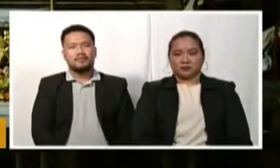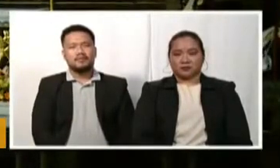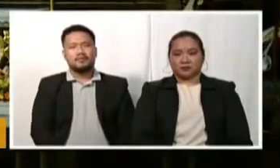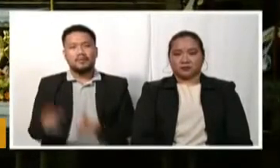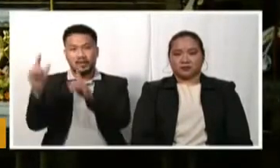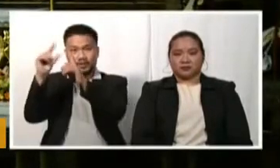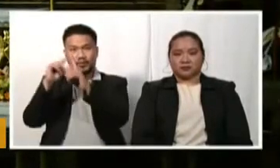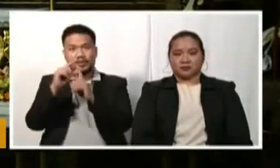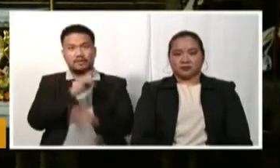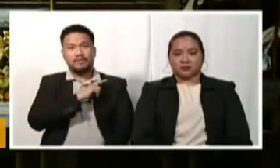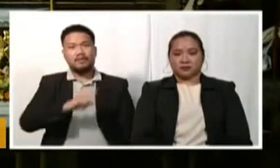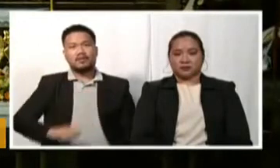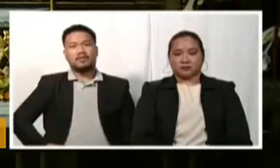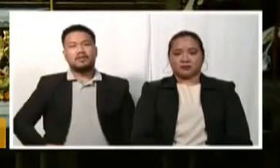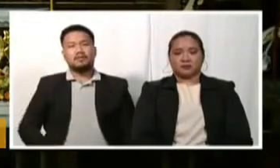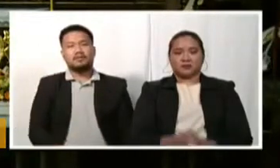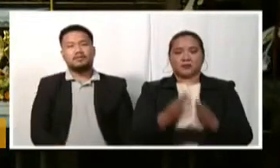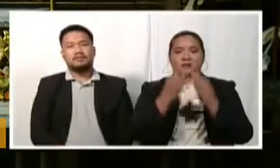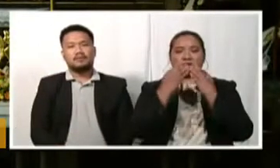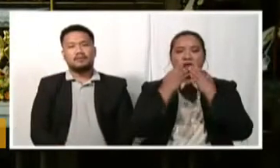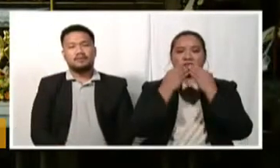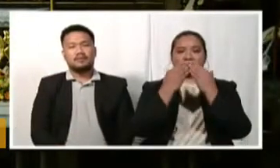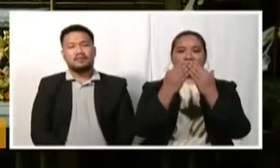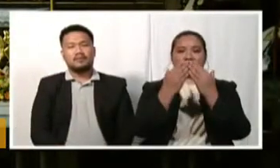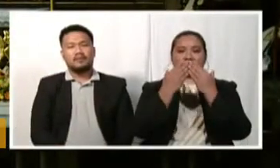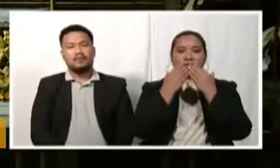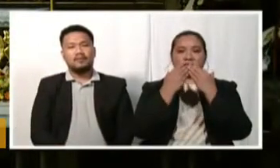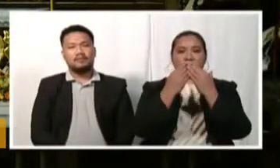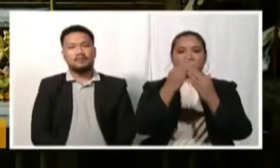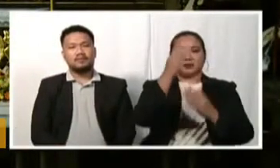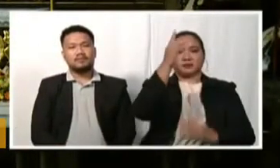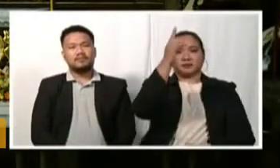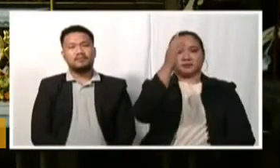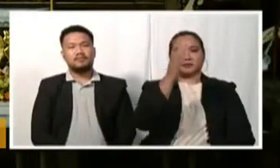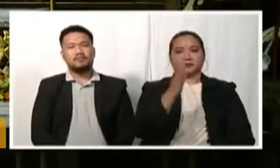The word of the Lord. Thanks be to God.